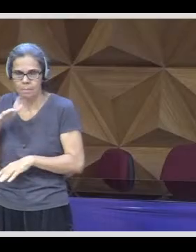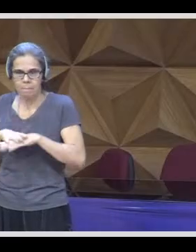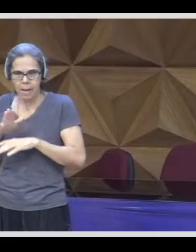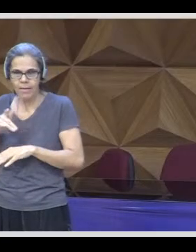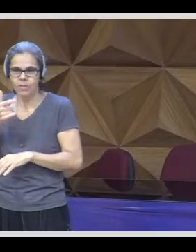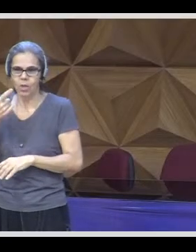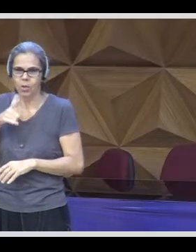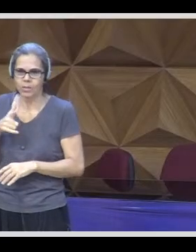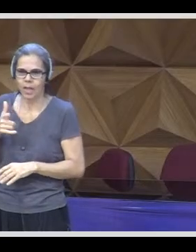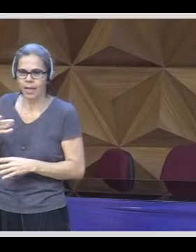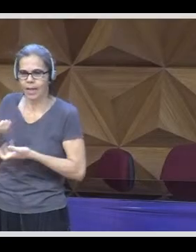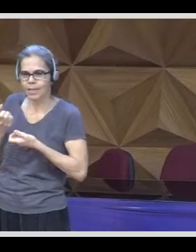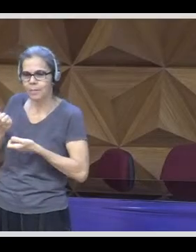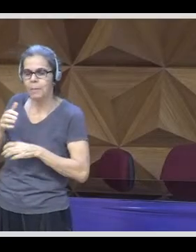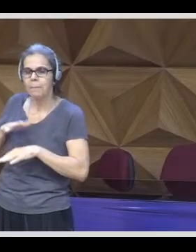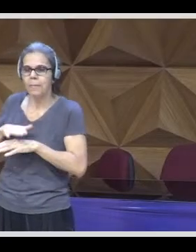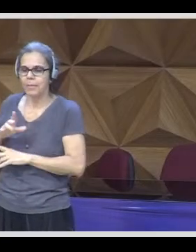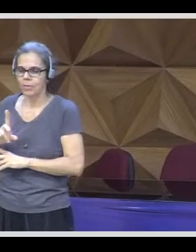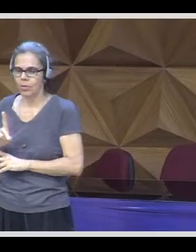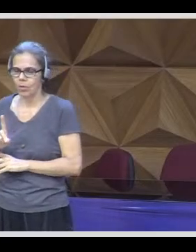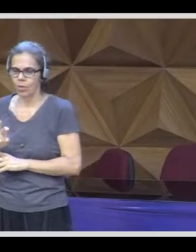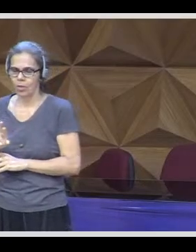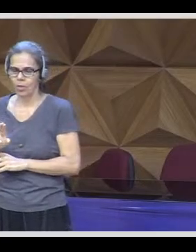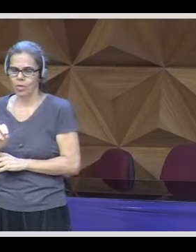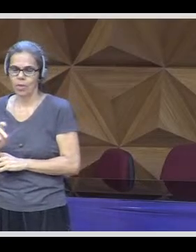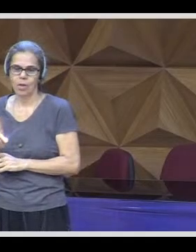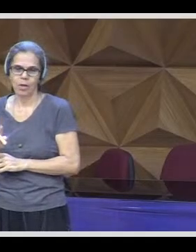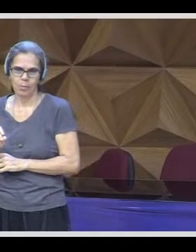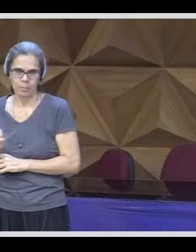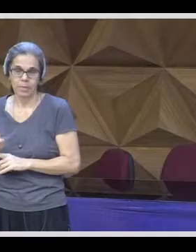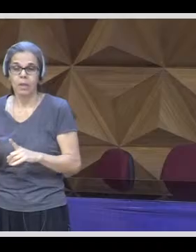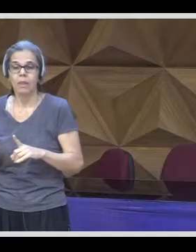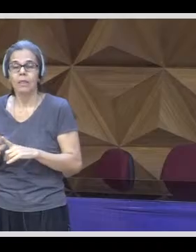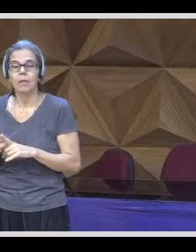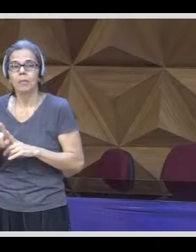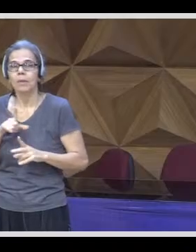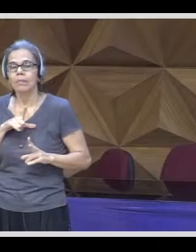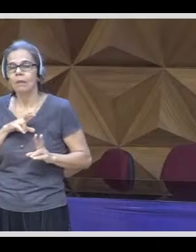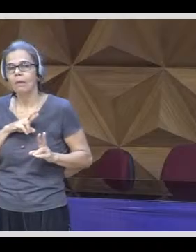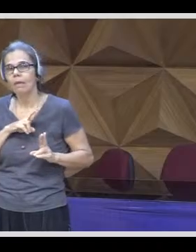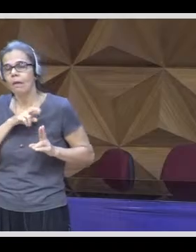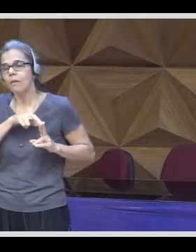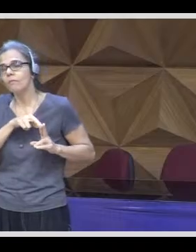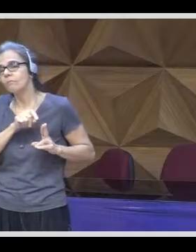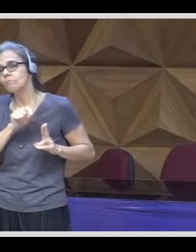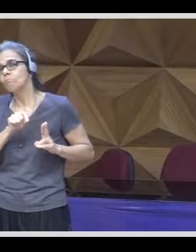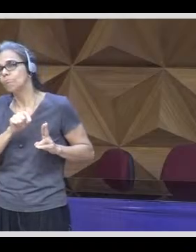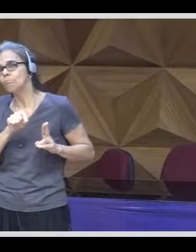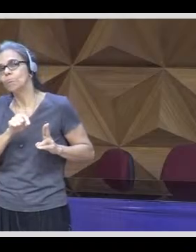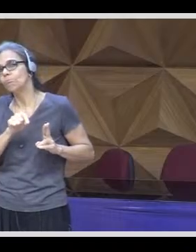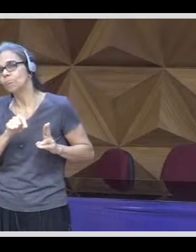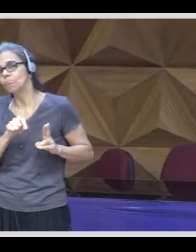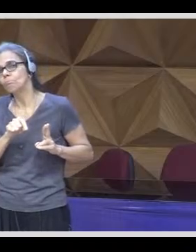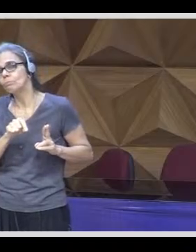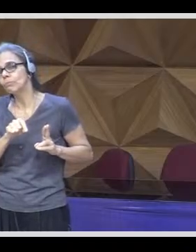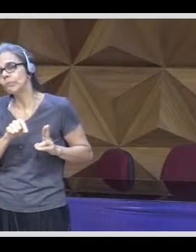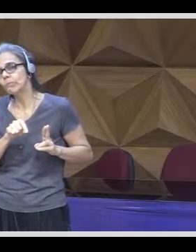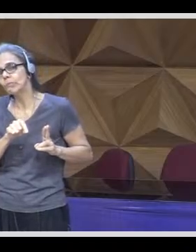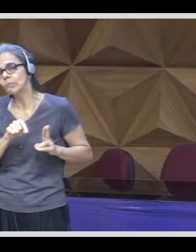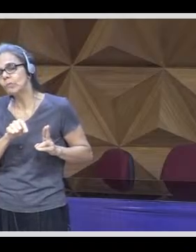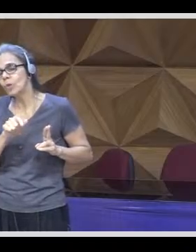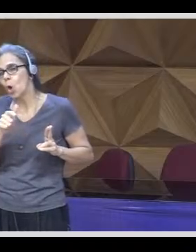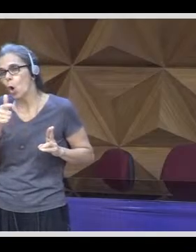also see reference, simplifying, but that's basically it. And you also see reference to other platforms. So this is